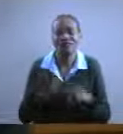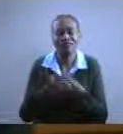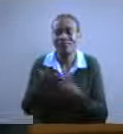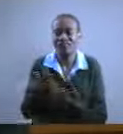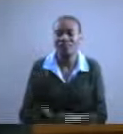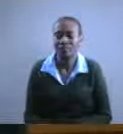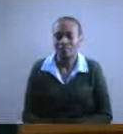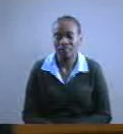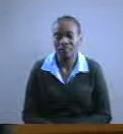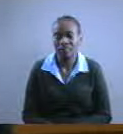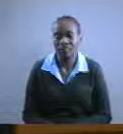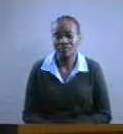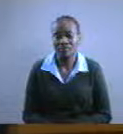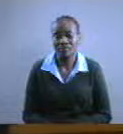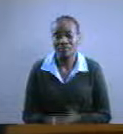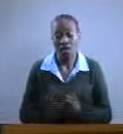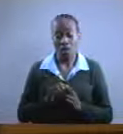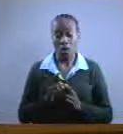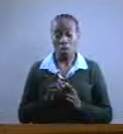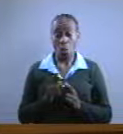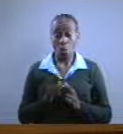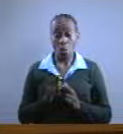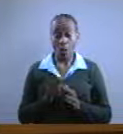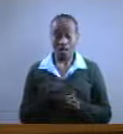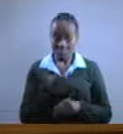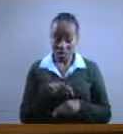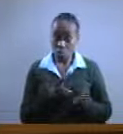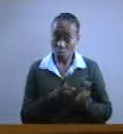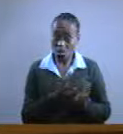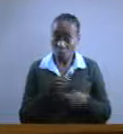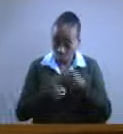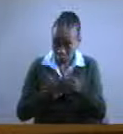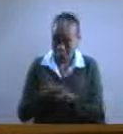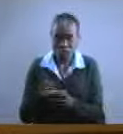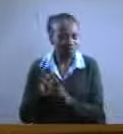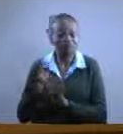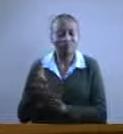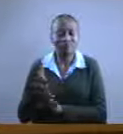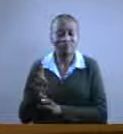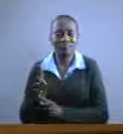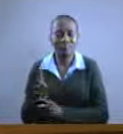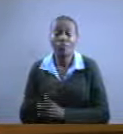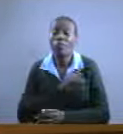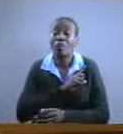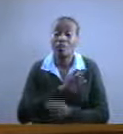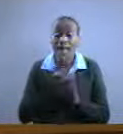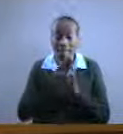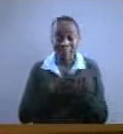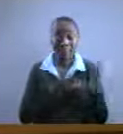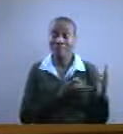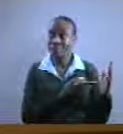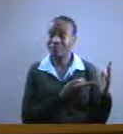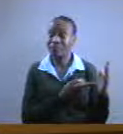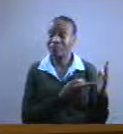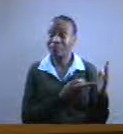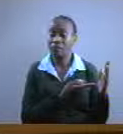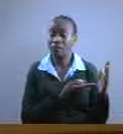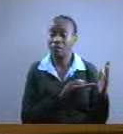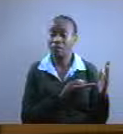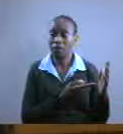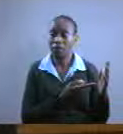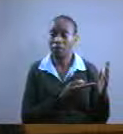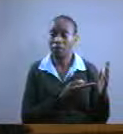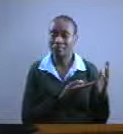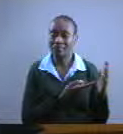I sincerely hope that this does not set a precedent. Because this bill, Honourable Speaker, is